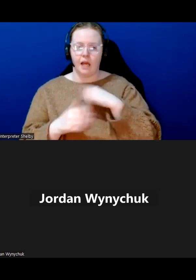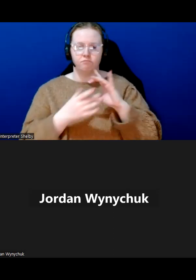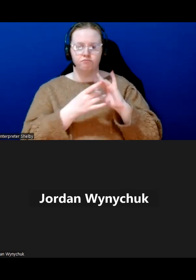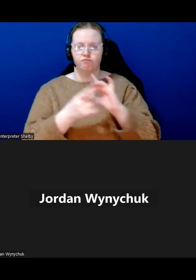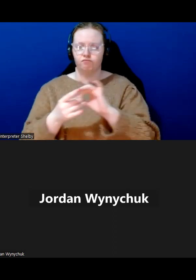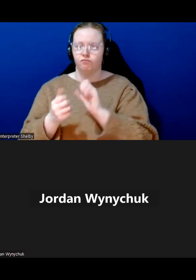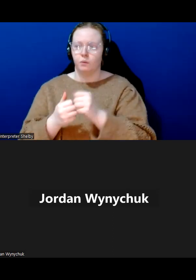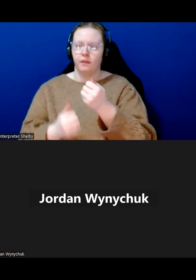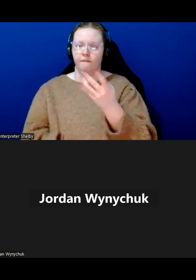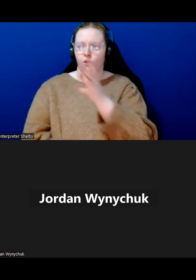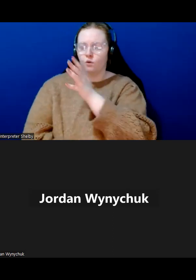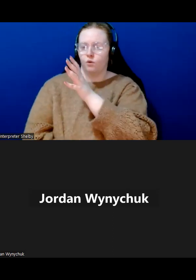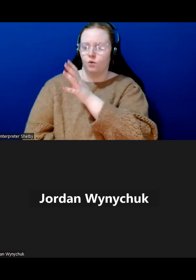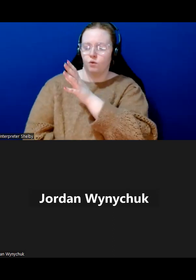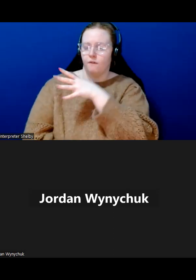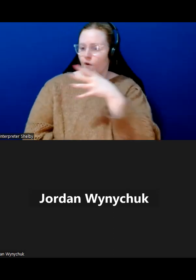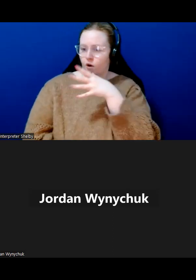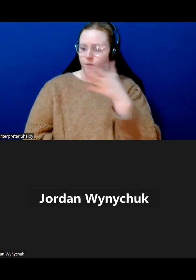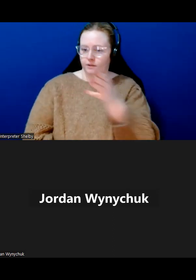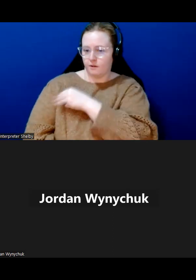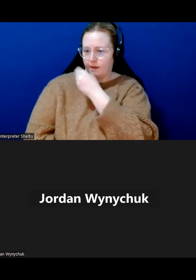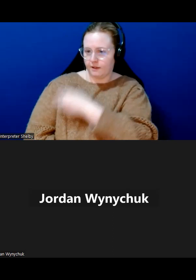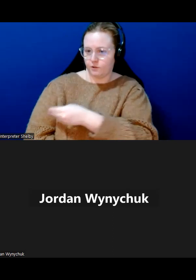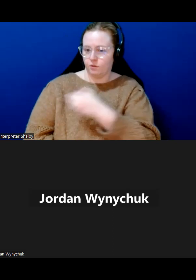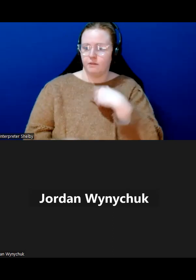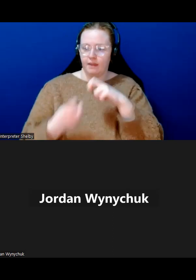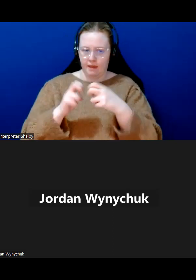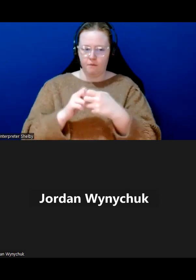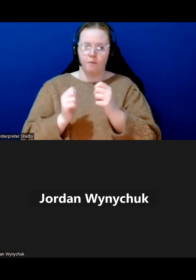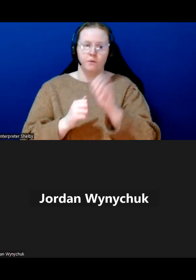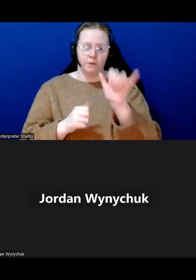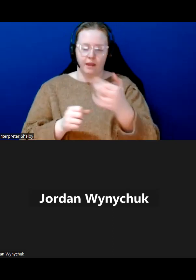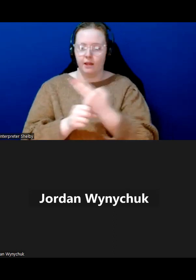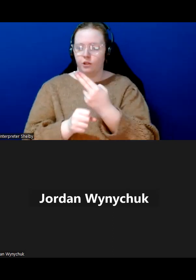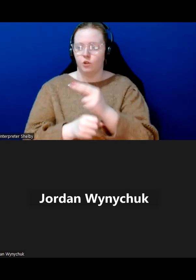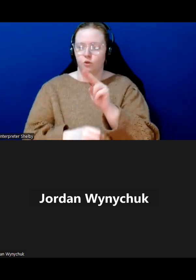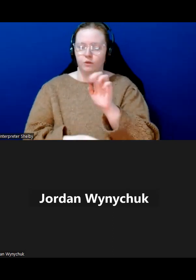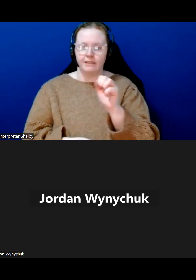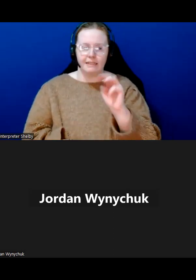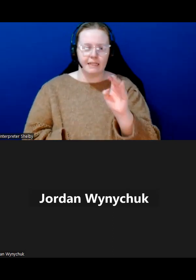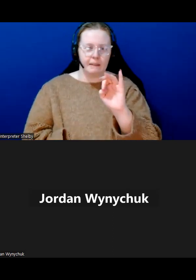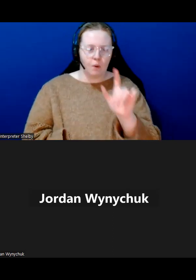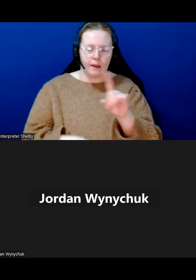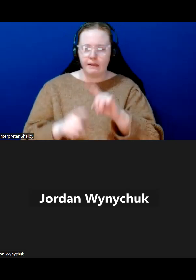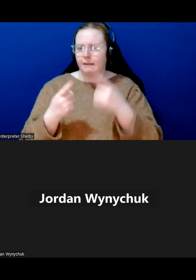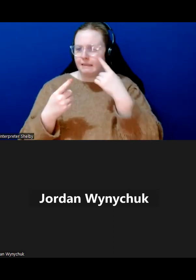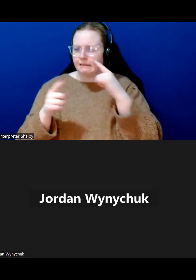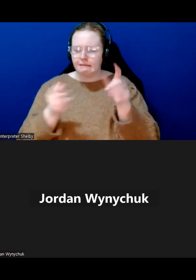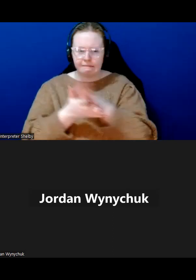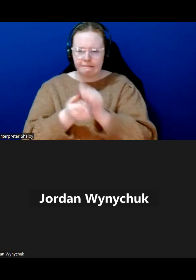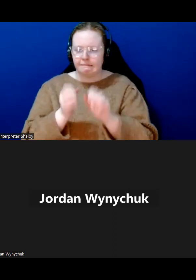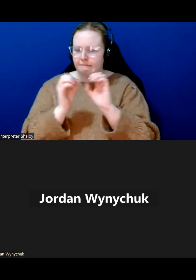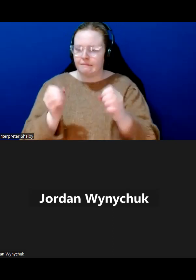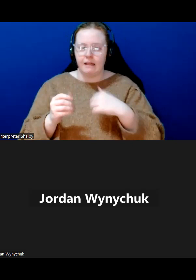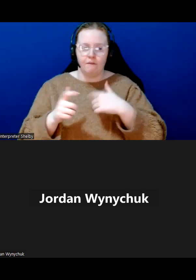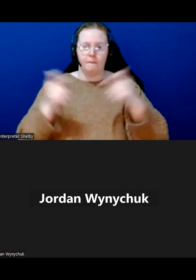in Manitoba, and they had issues with that, and they used neem oil and things, but it wasn't really getting all the bugs. They have a huge greenhouse,